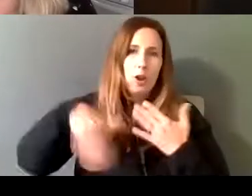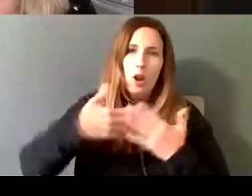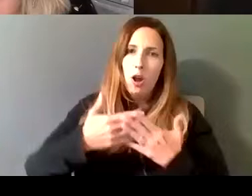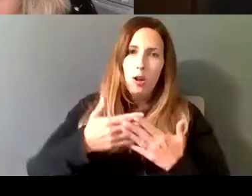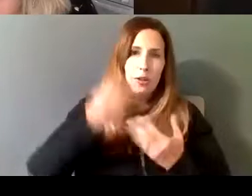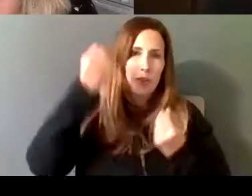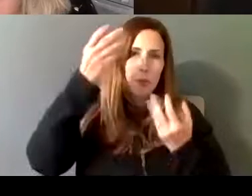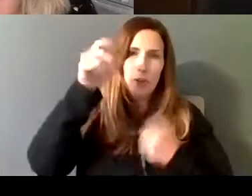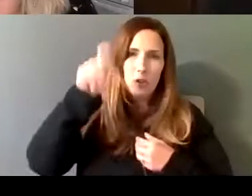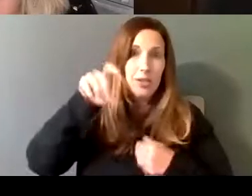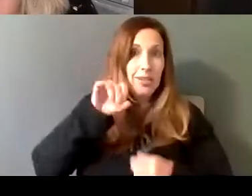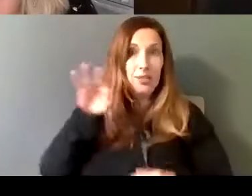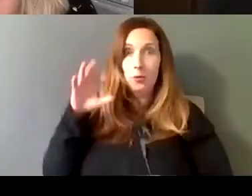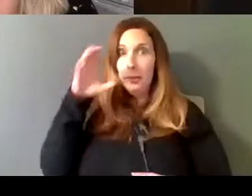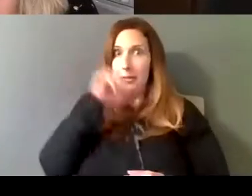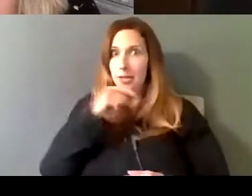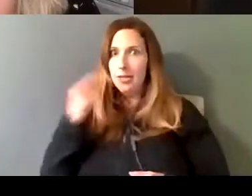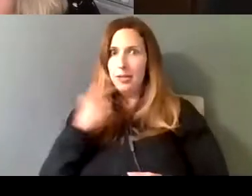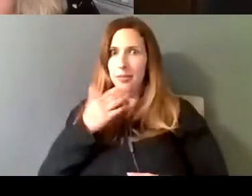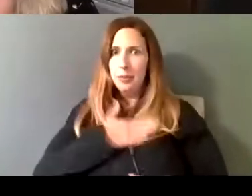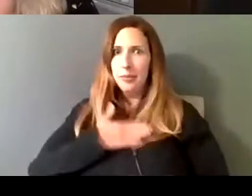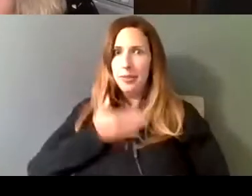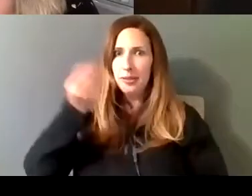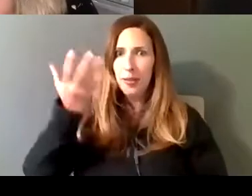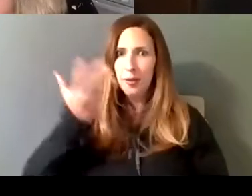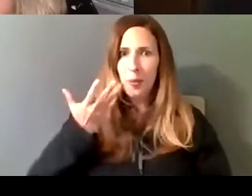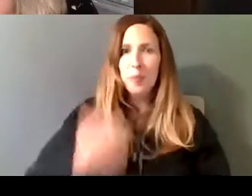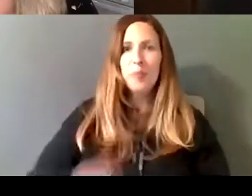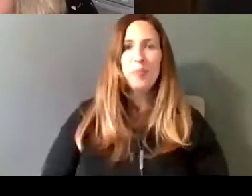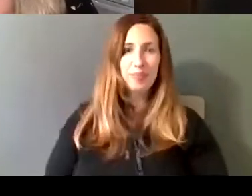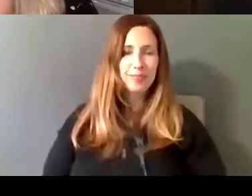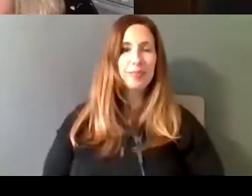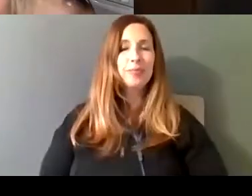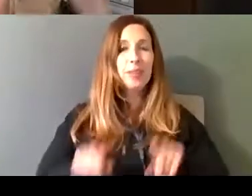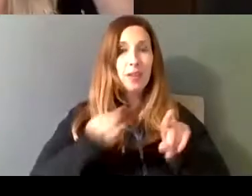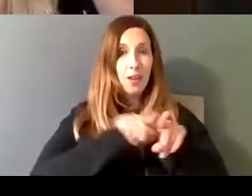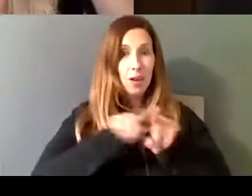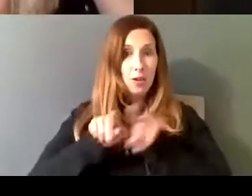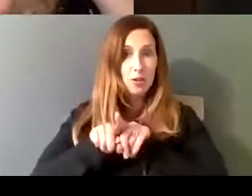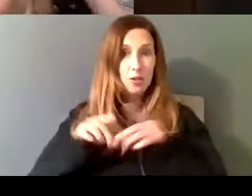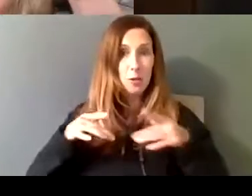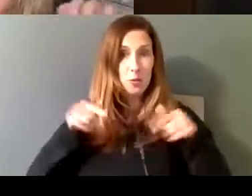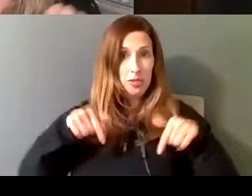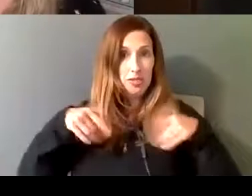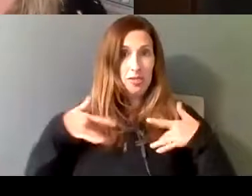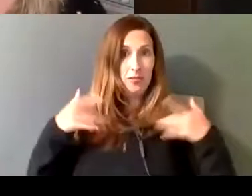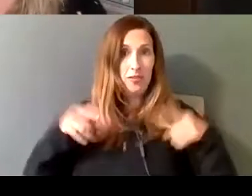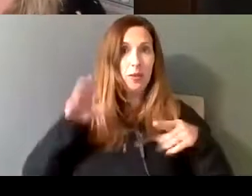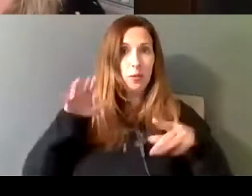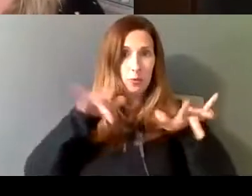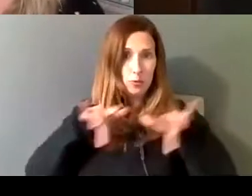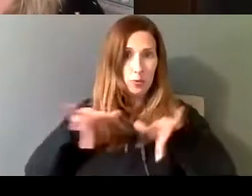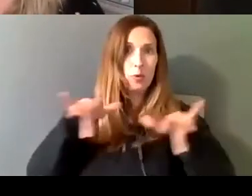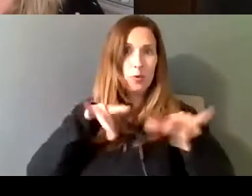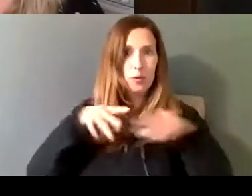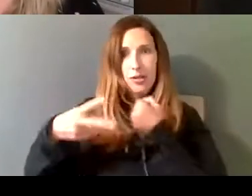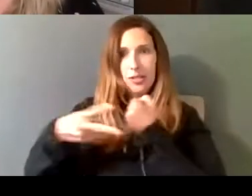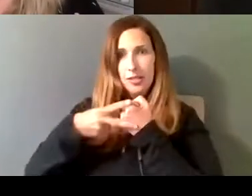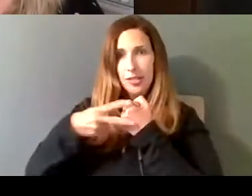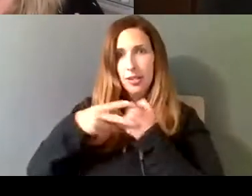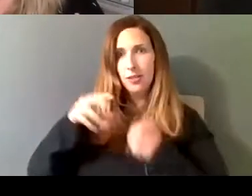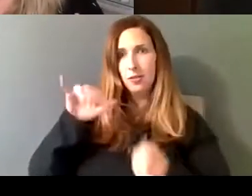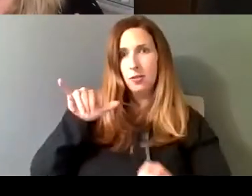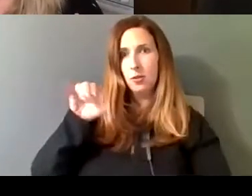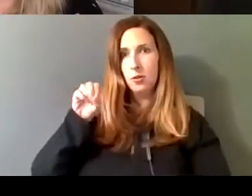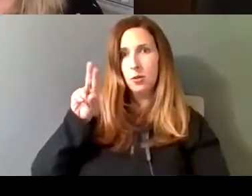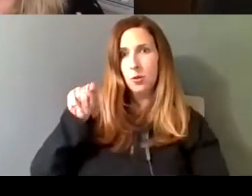that we may be missing in our discussion. Also, this event will be recorded and saved on the YouTube channel for Luna